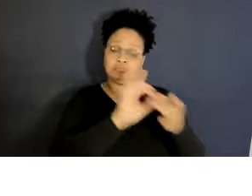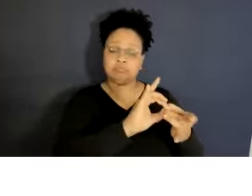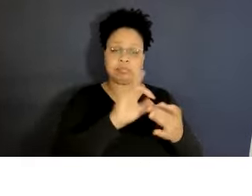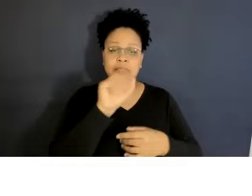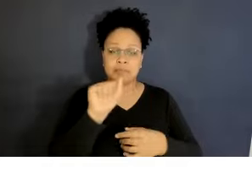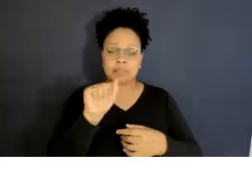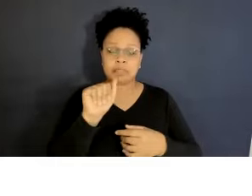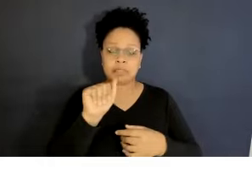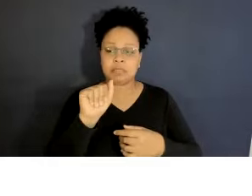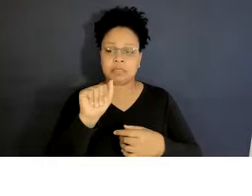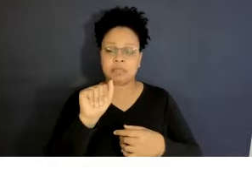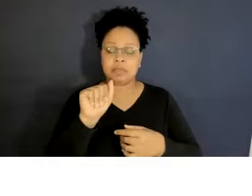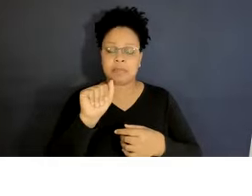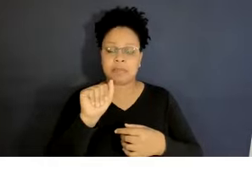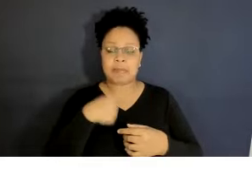I remember